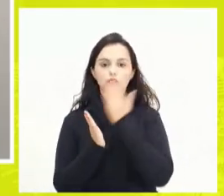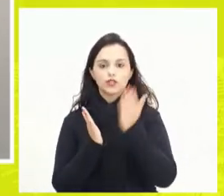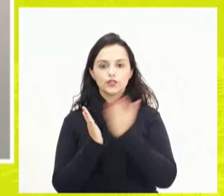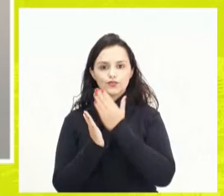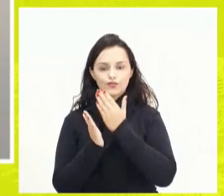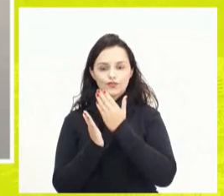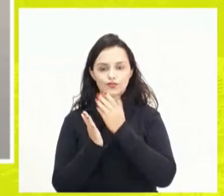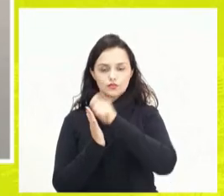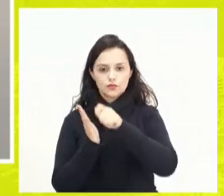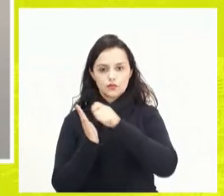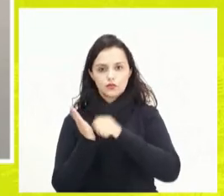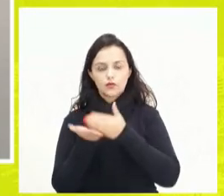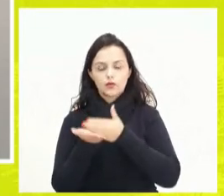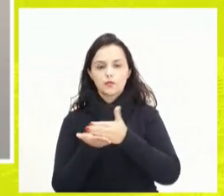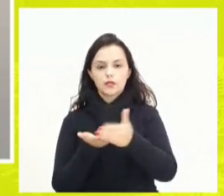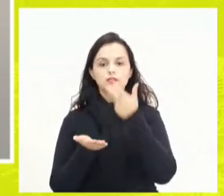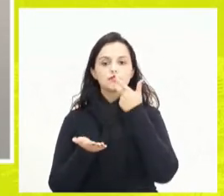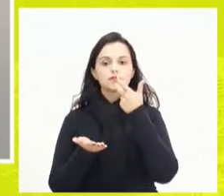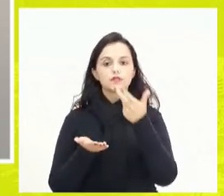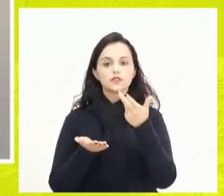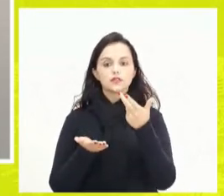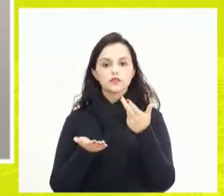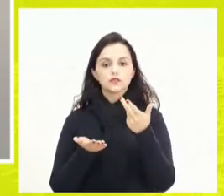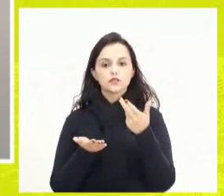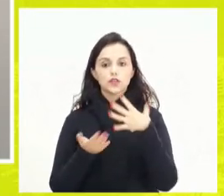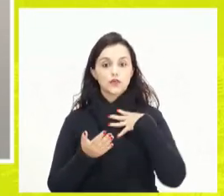book saying that her son